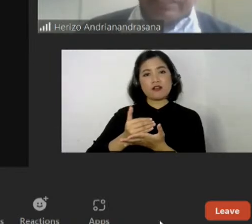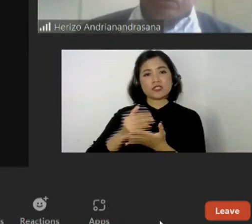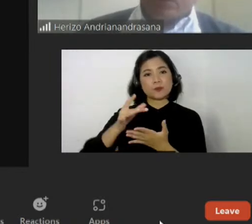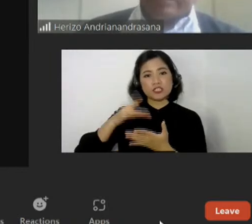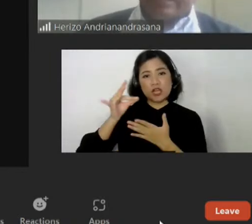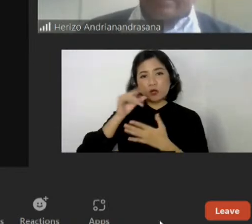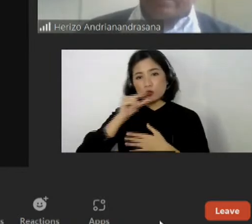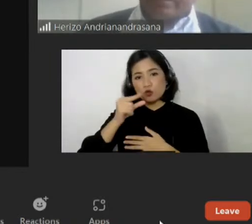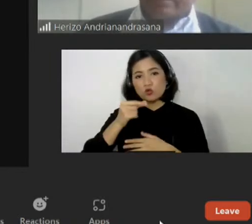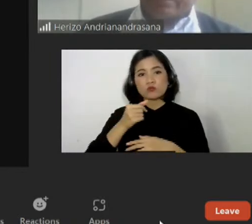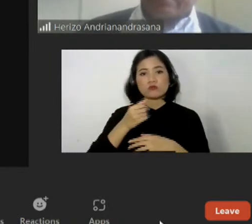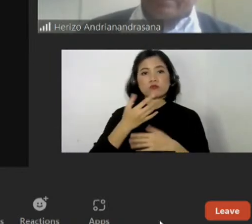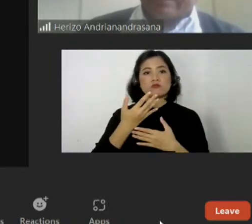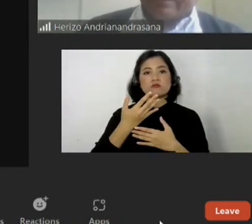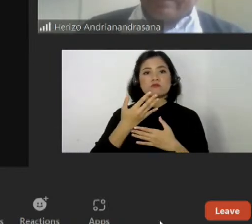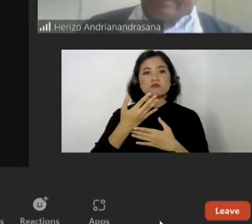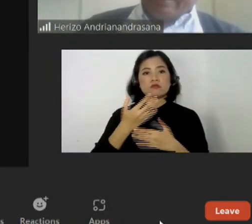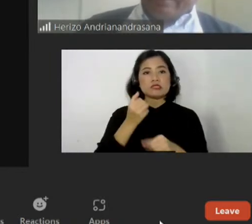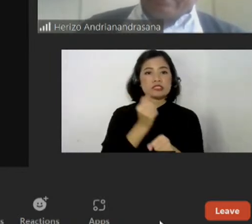the G20